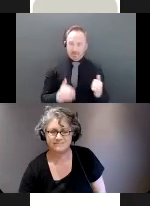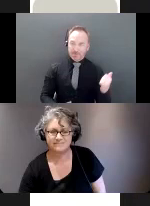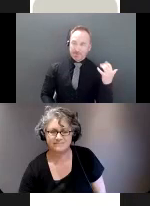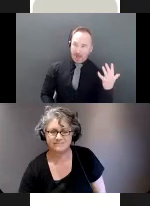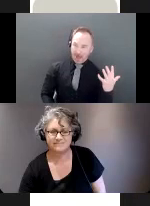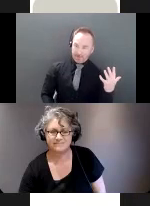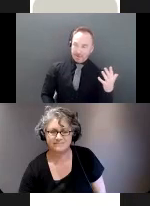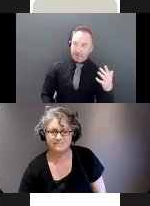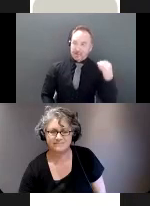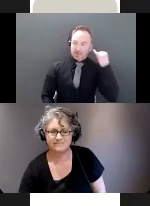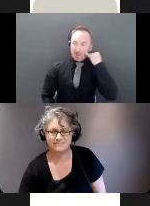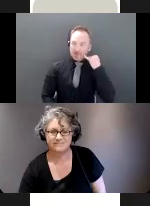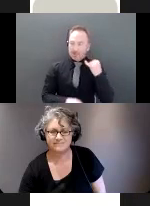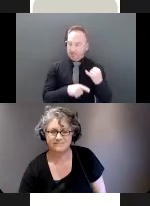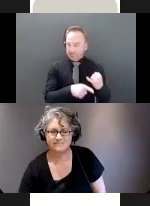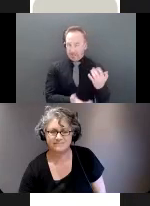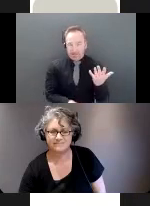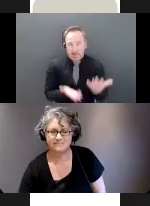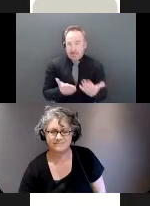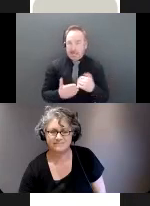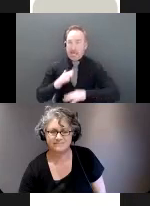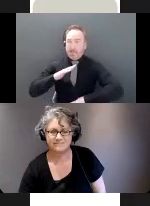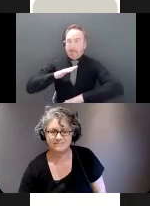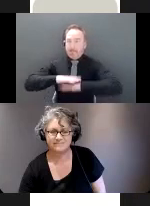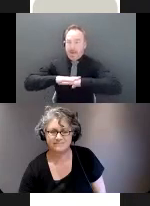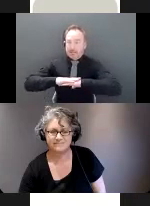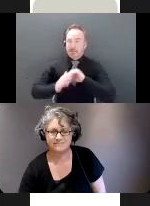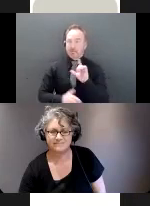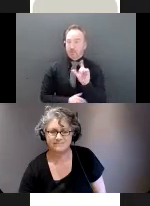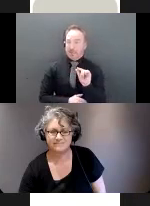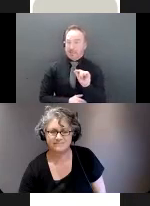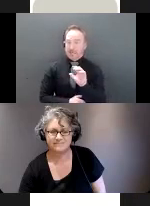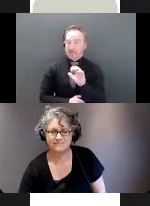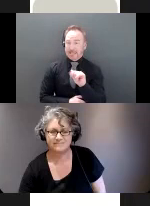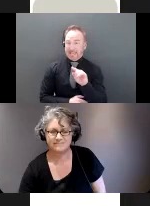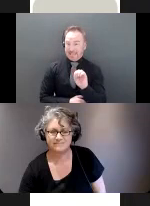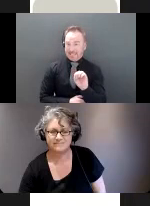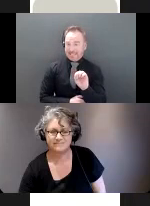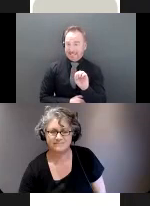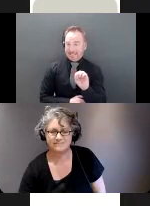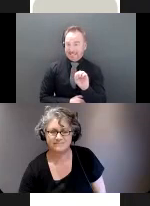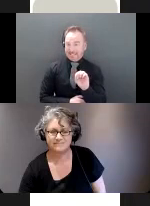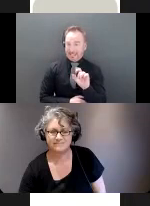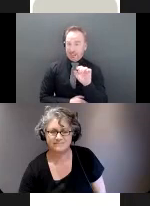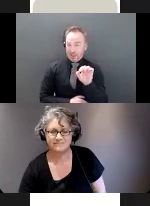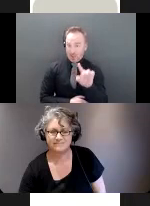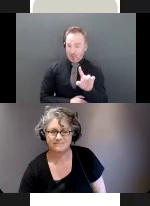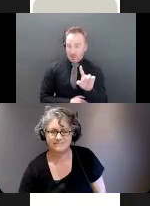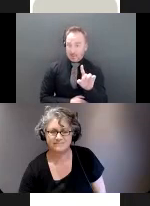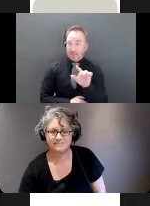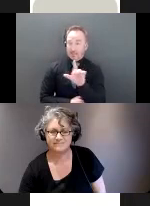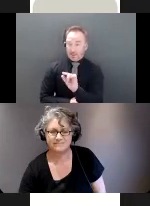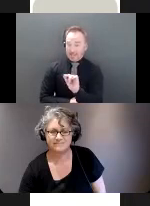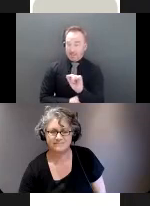20, you might only have 15 if you have several of those that are complex cases. And